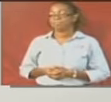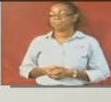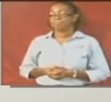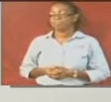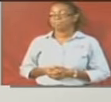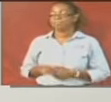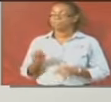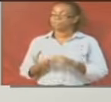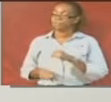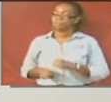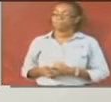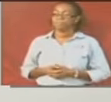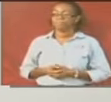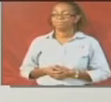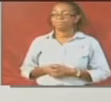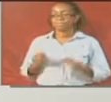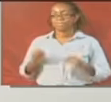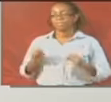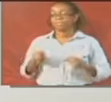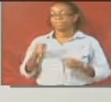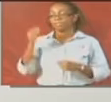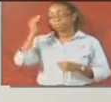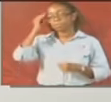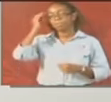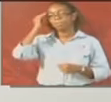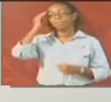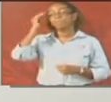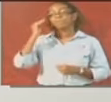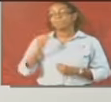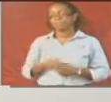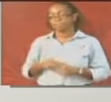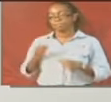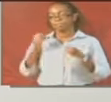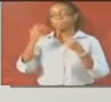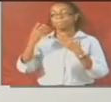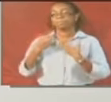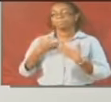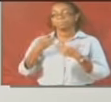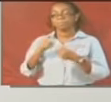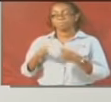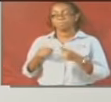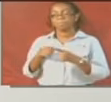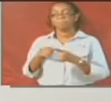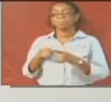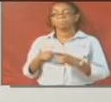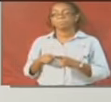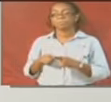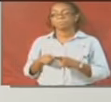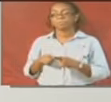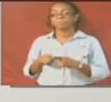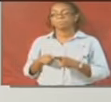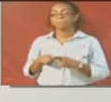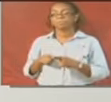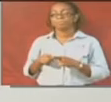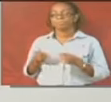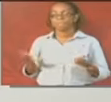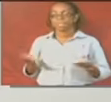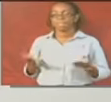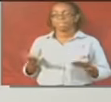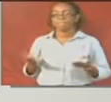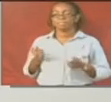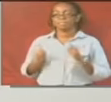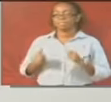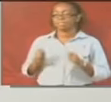Basically, we are aware that information on both our local and an international studies show that